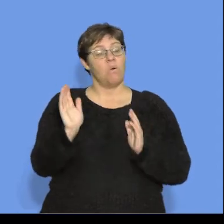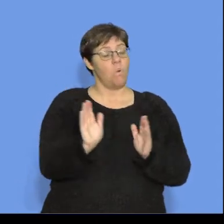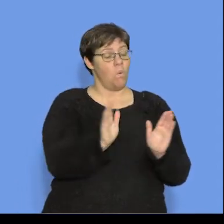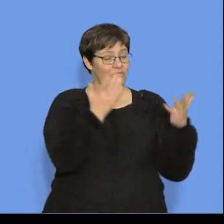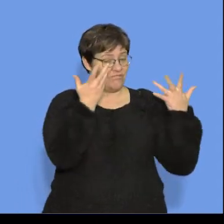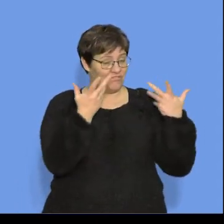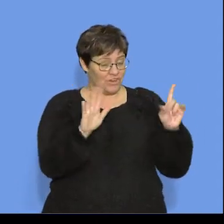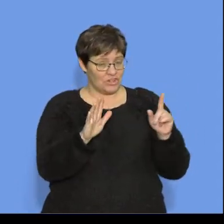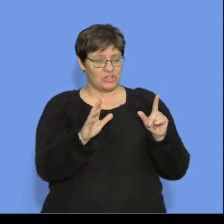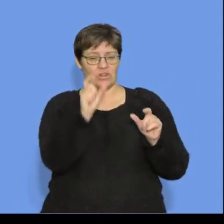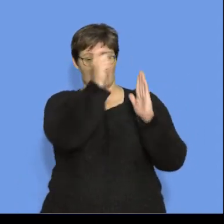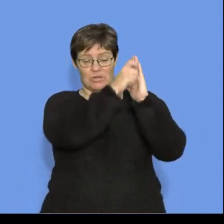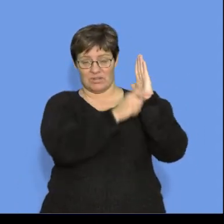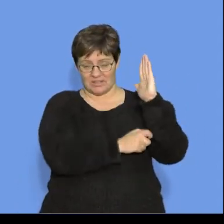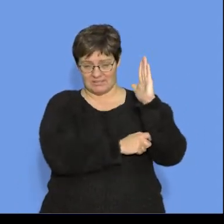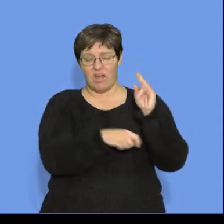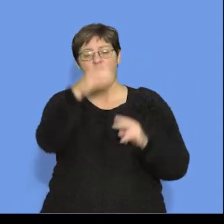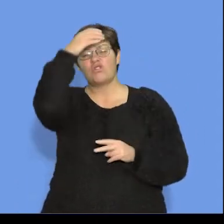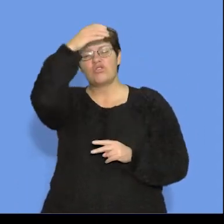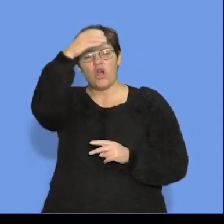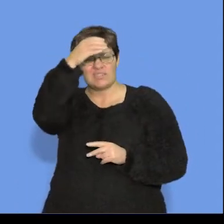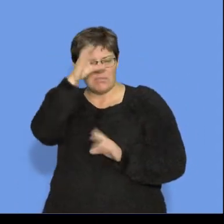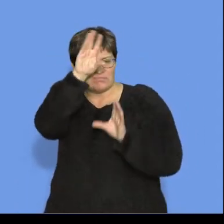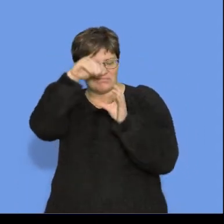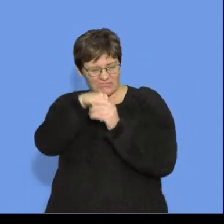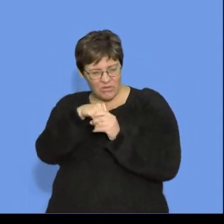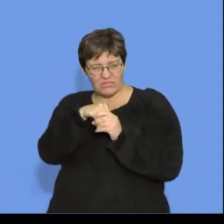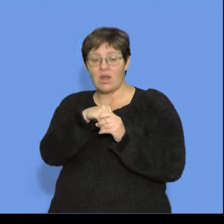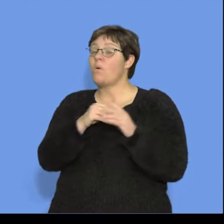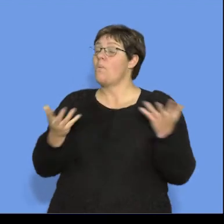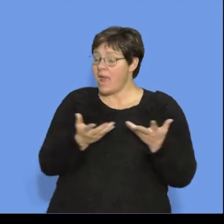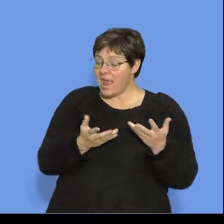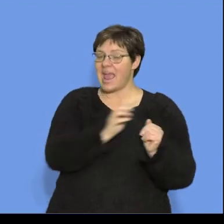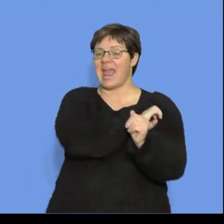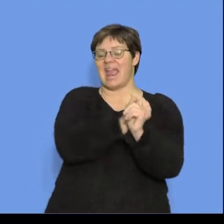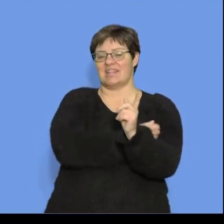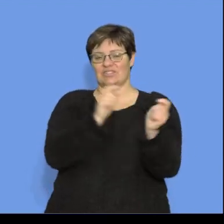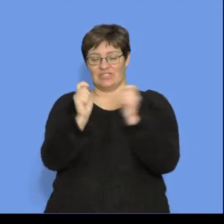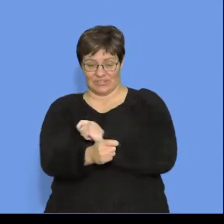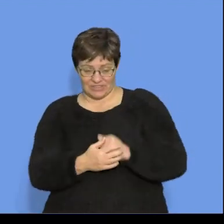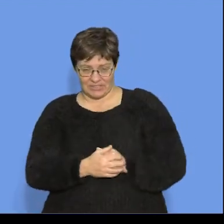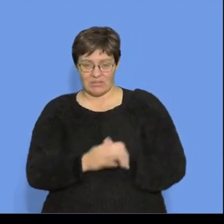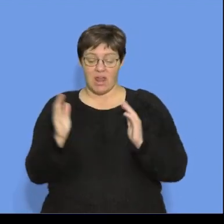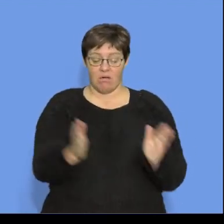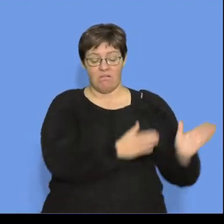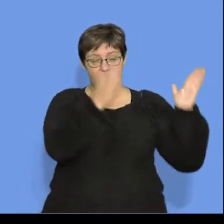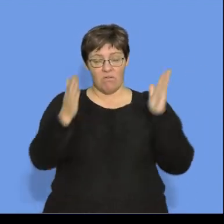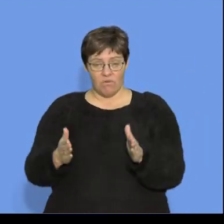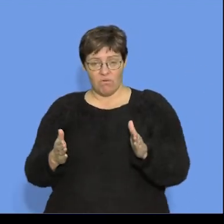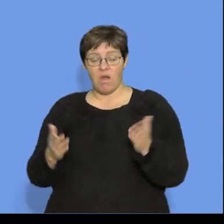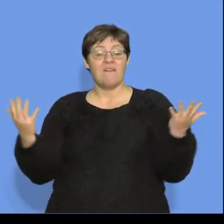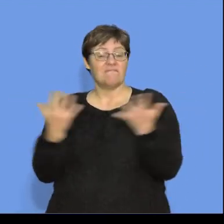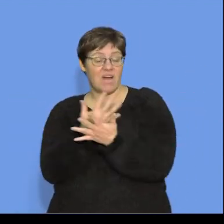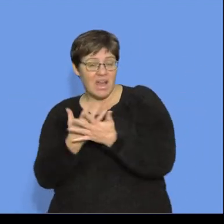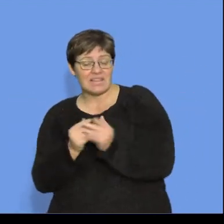the terminology and the concepts that are involved in energy and change. We're moving on now to rate and extent